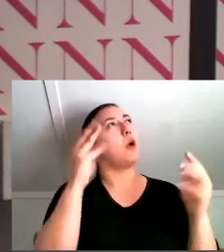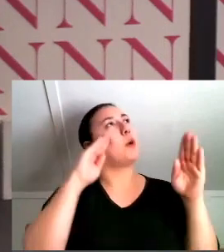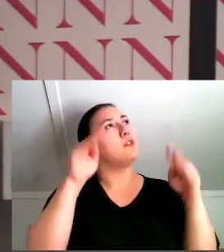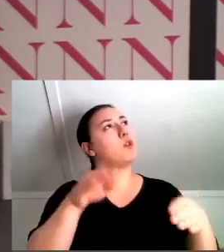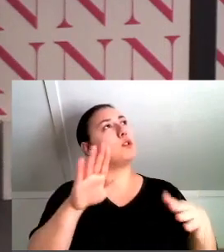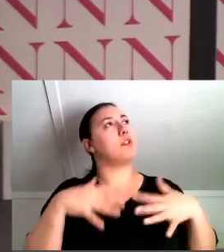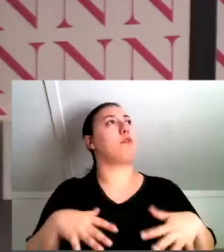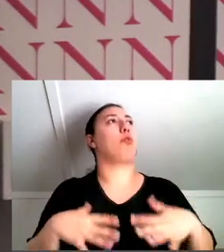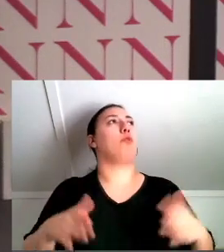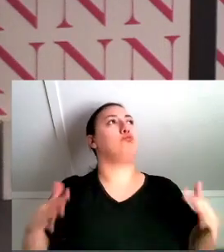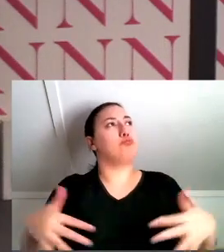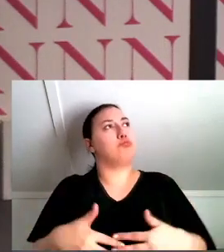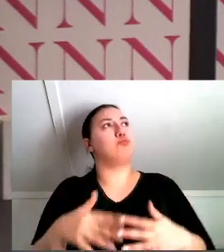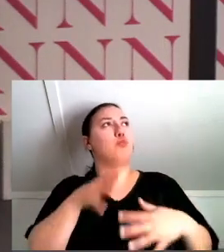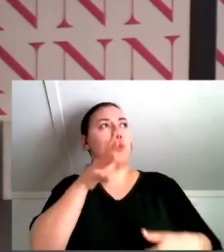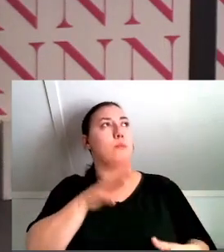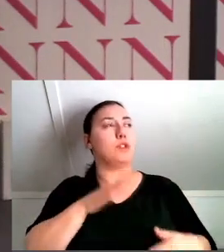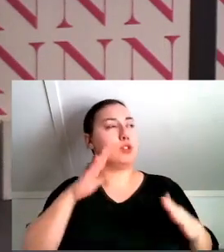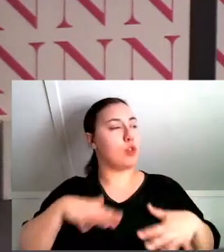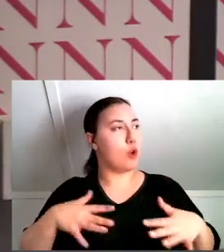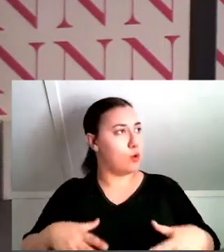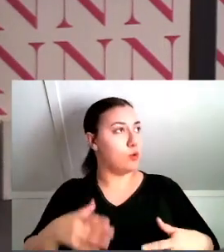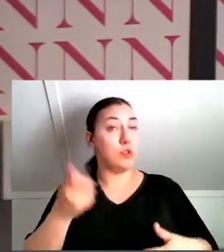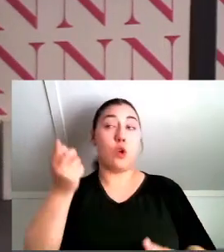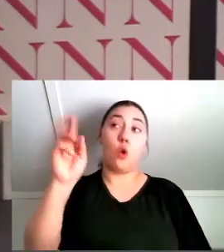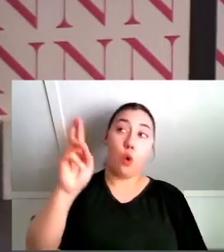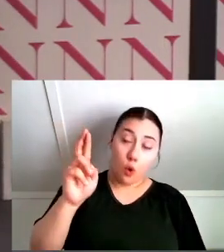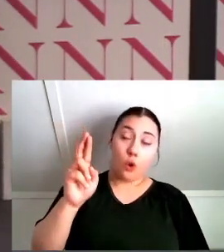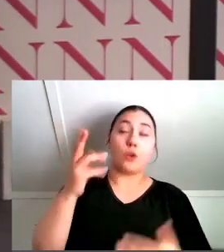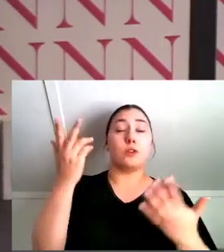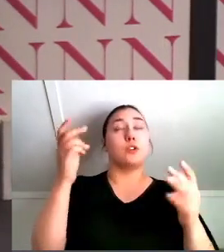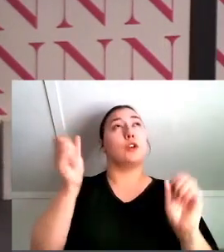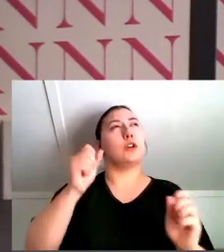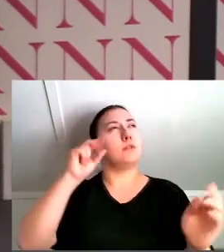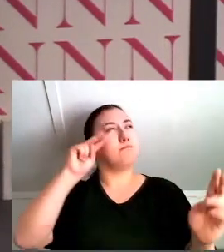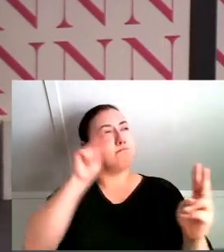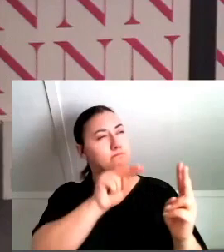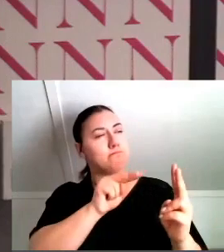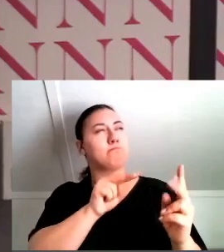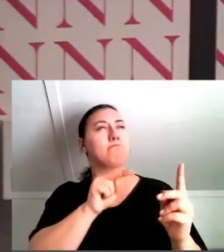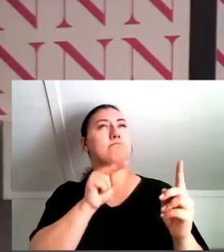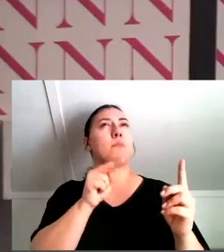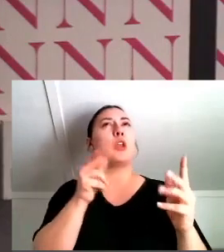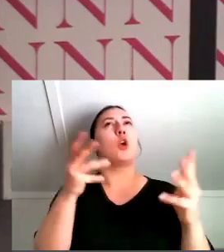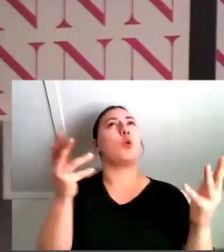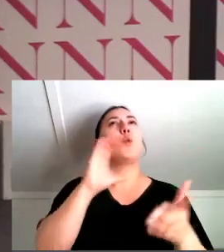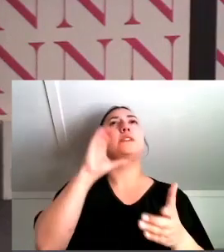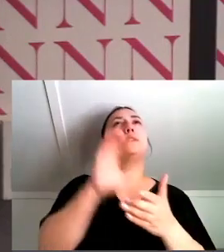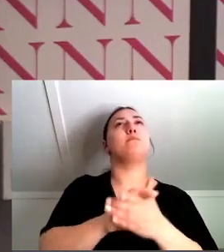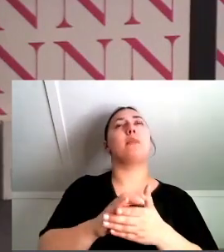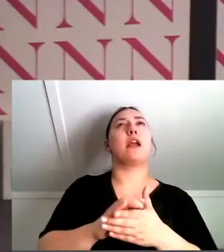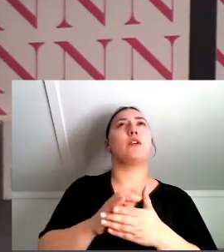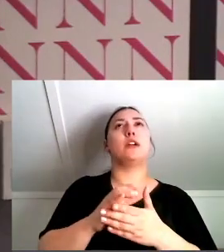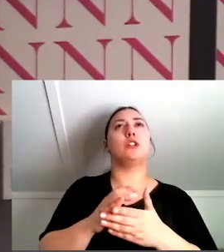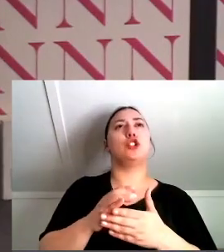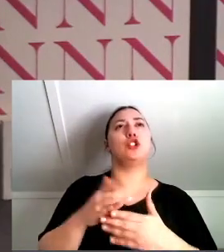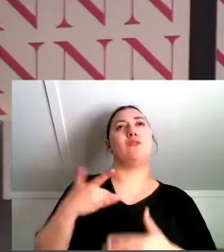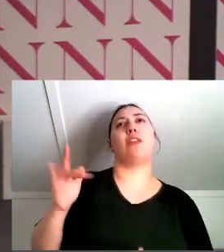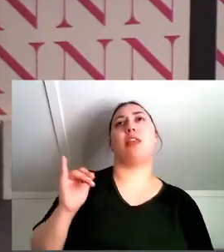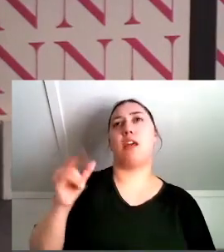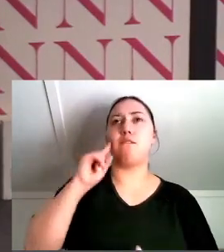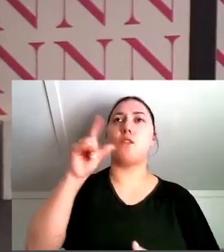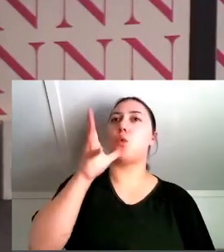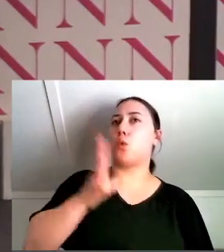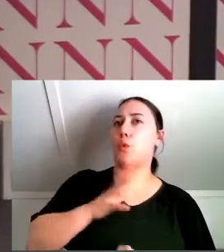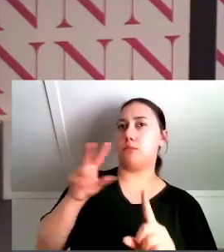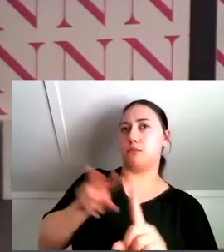another student might do something about, like, what's marriage like for a woman, right? And all of those would go into the history engine, and